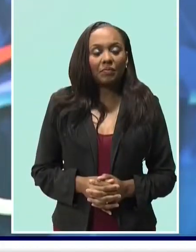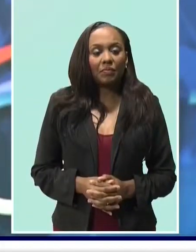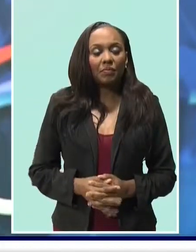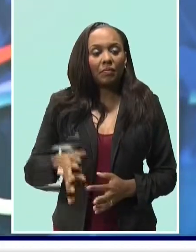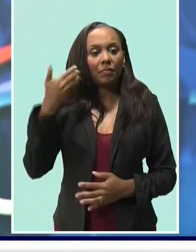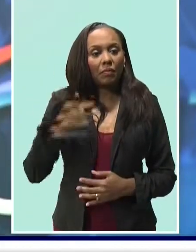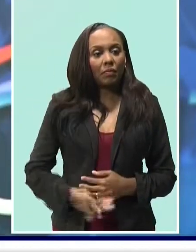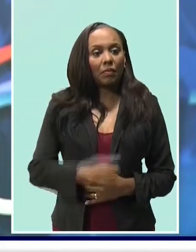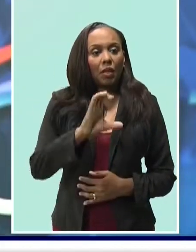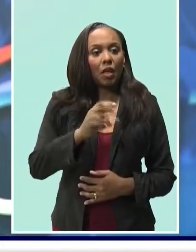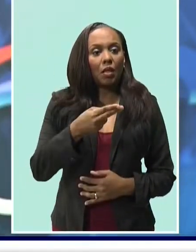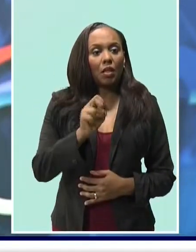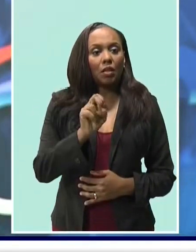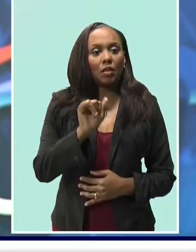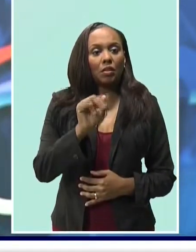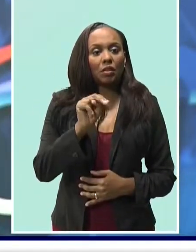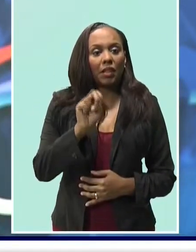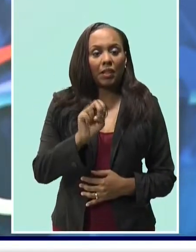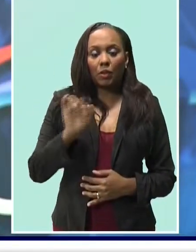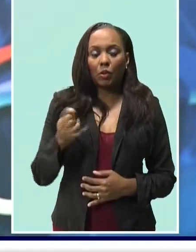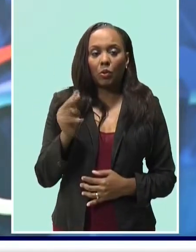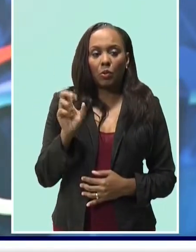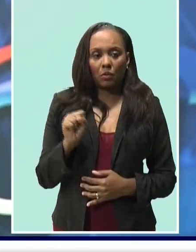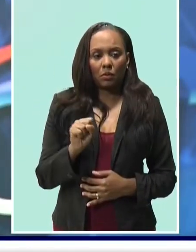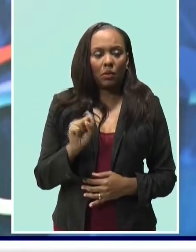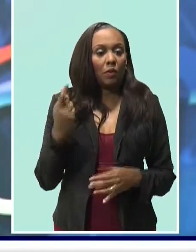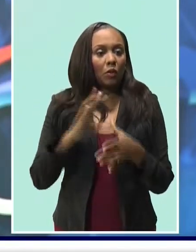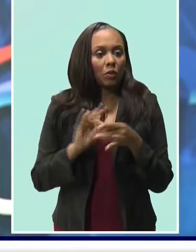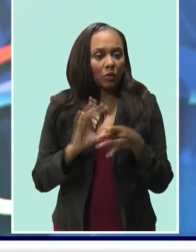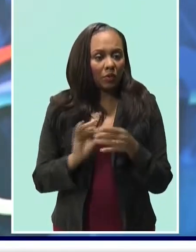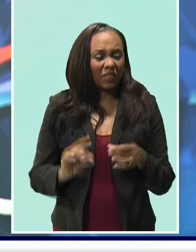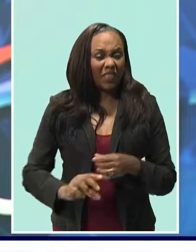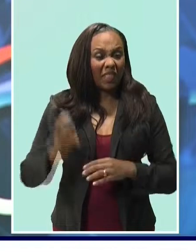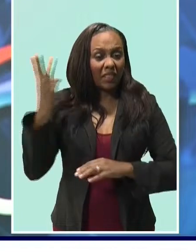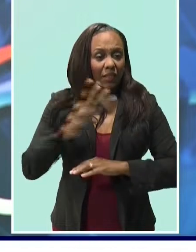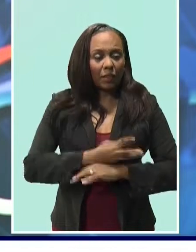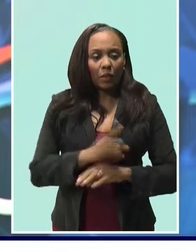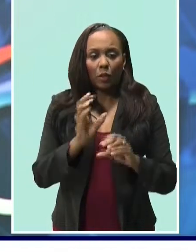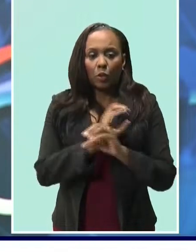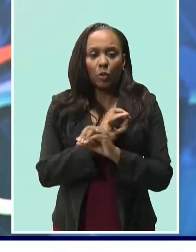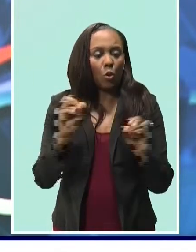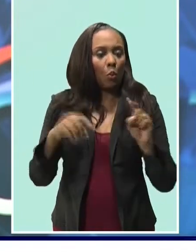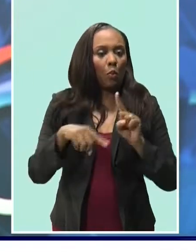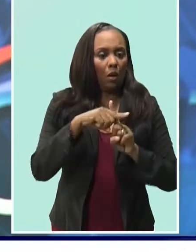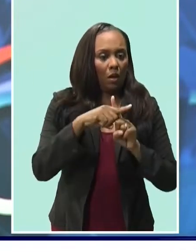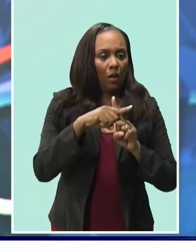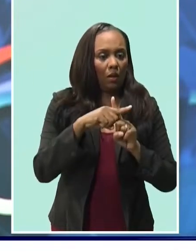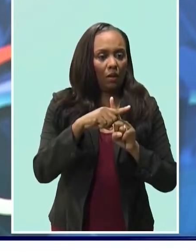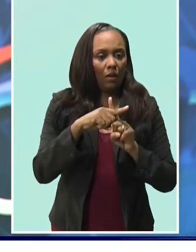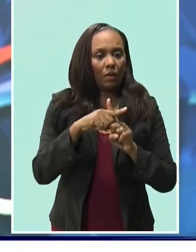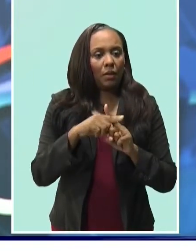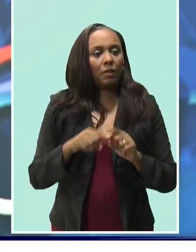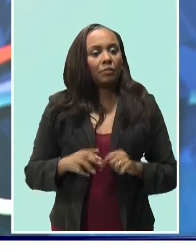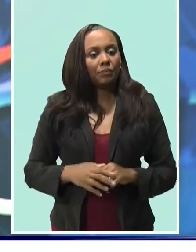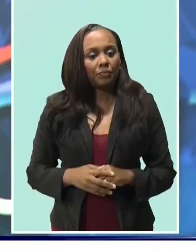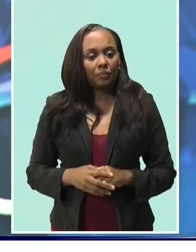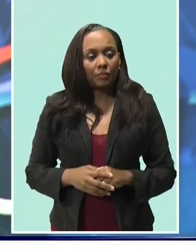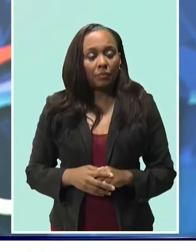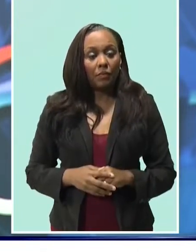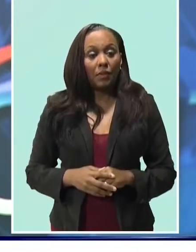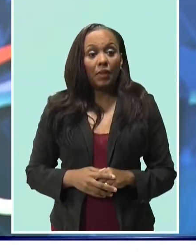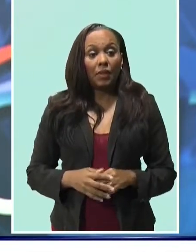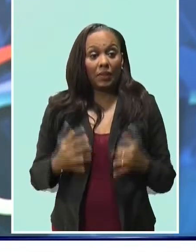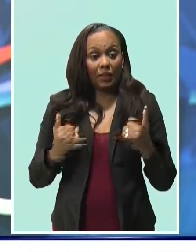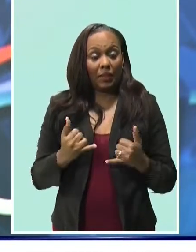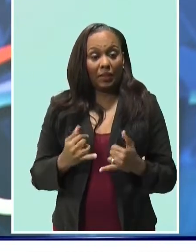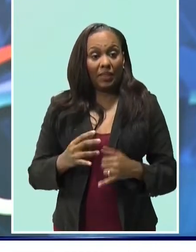I'm Shane Jones, leading the news at 7. We've had 6 straight days with no confirmed COVID-19 cases. It's day 7,